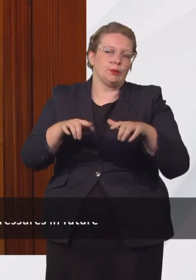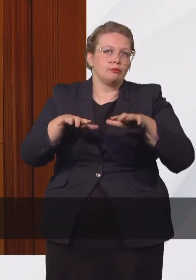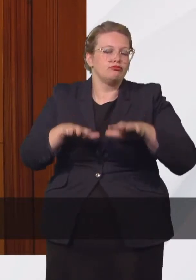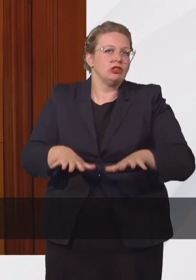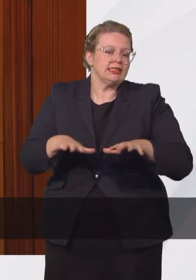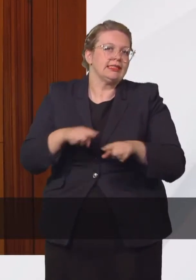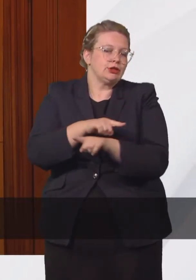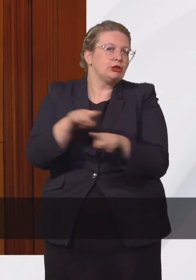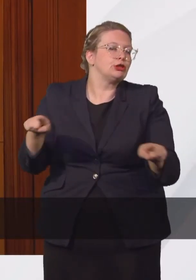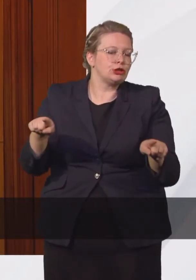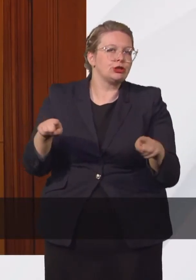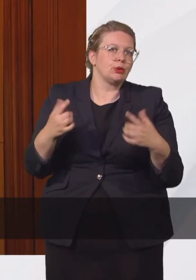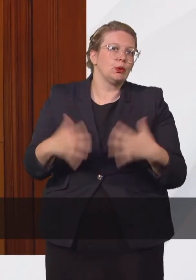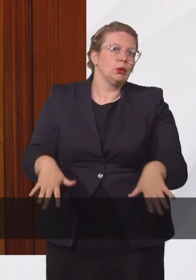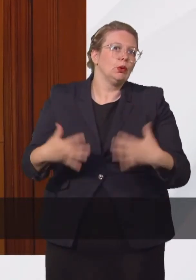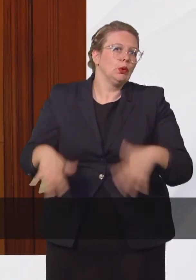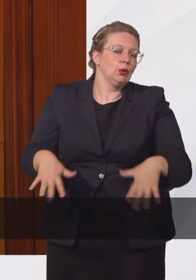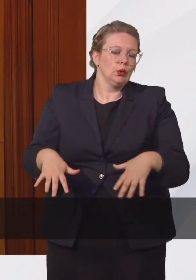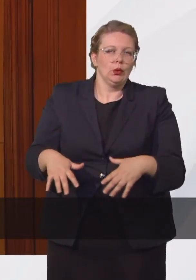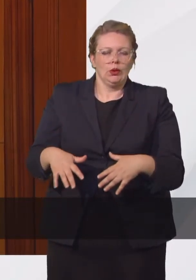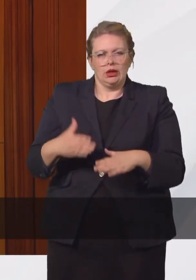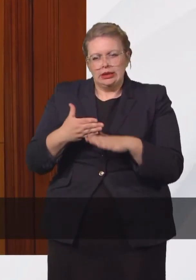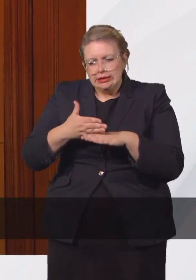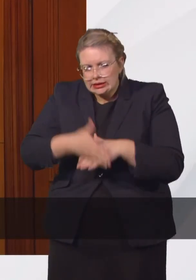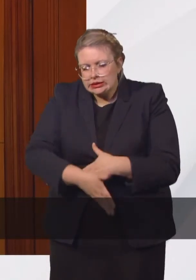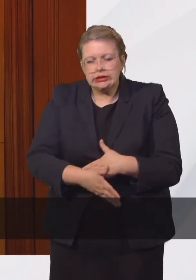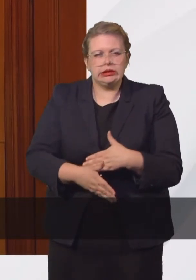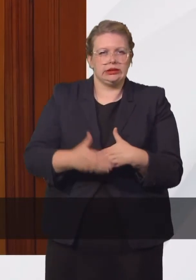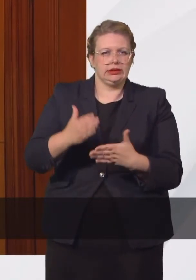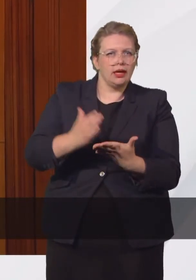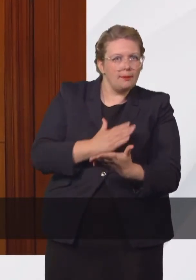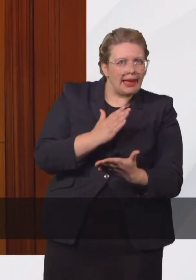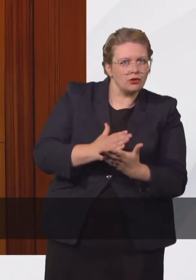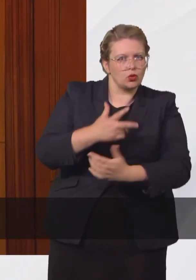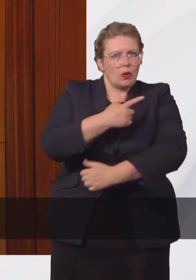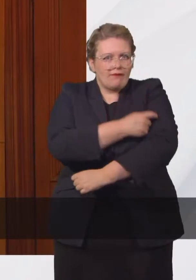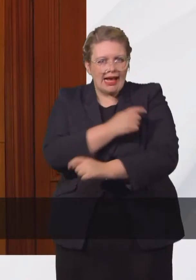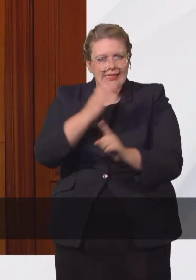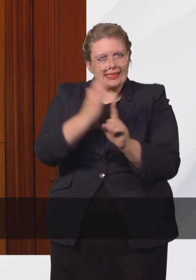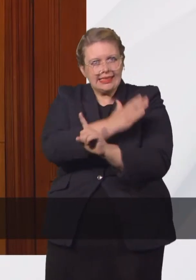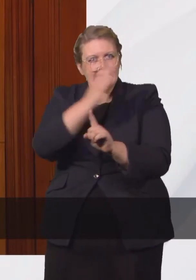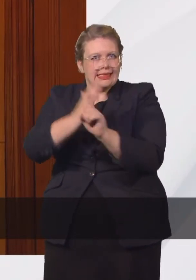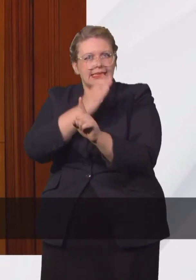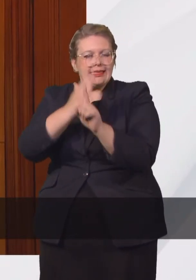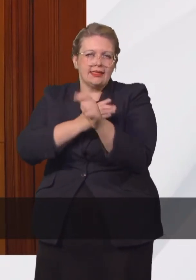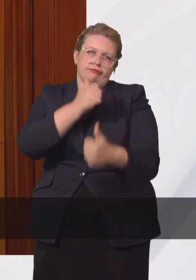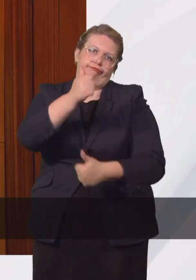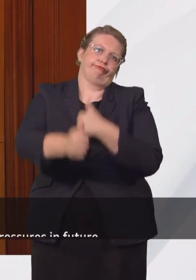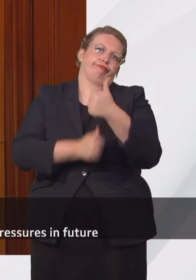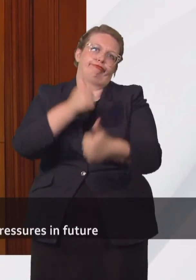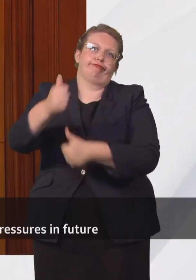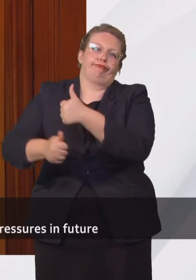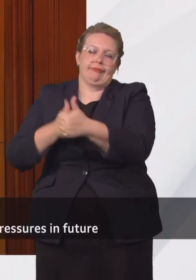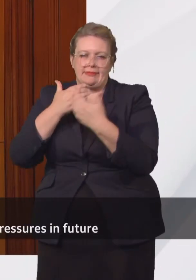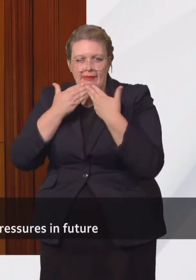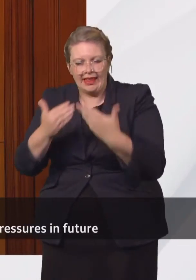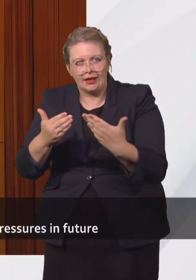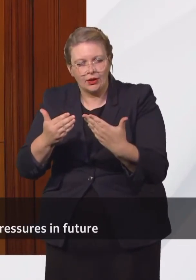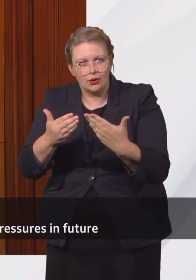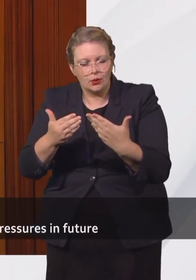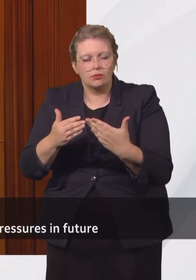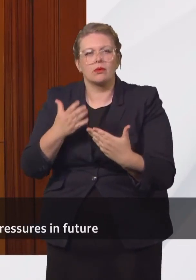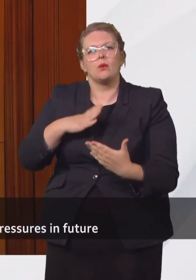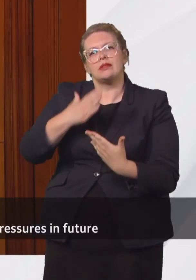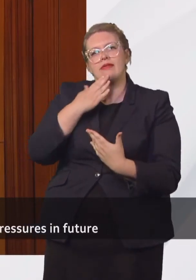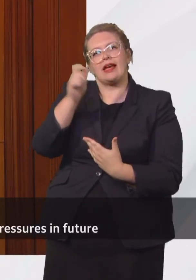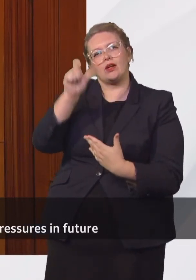still absolutely knocking it out of the park, making sure that people are getting protected. I want to congratulate particularly Sati and her